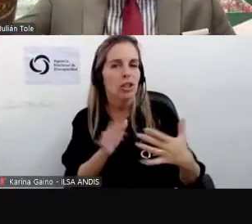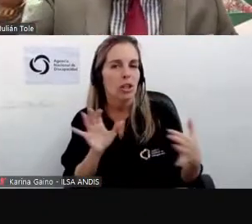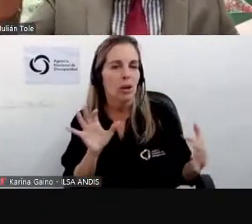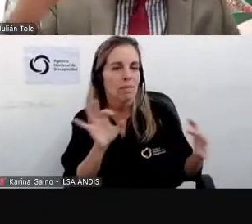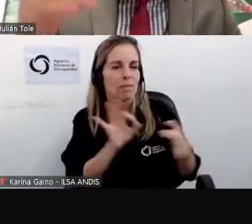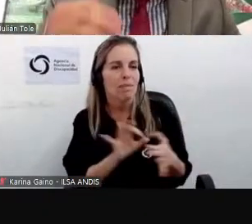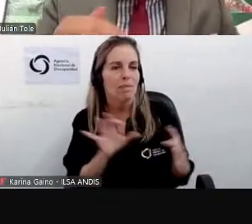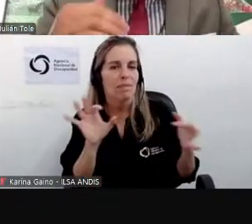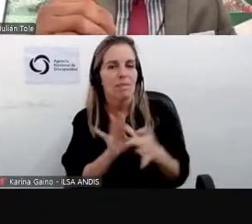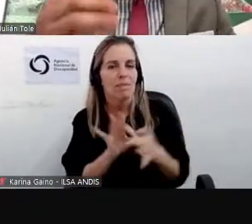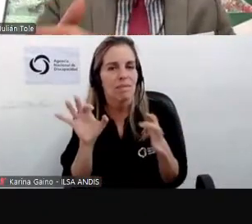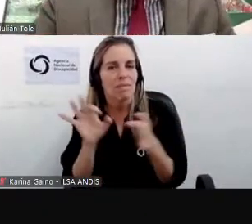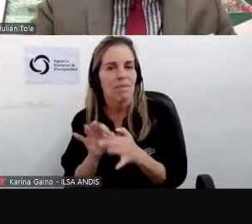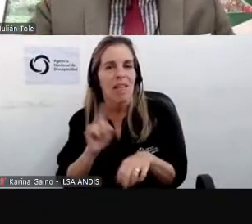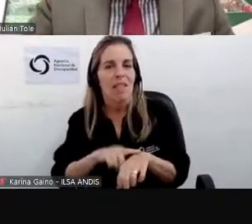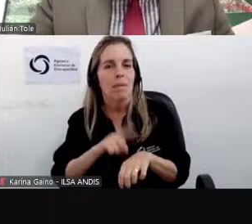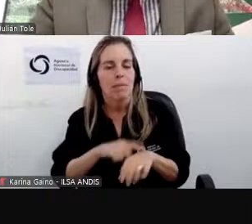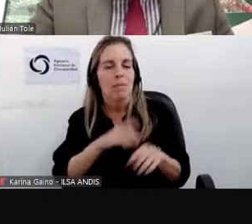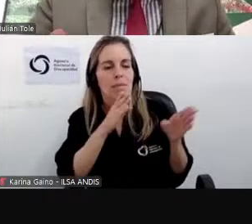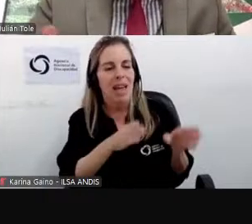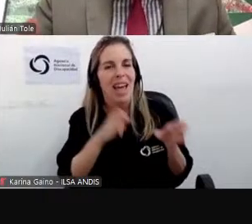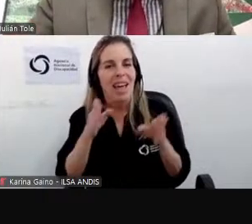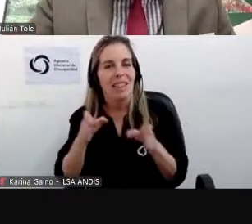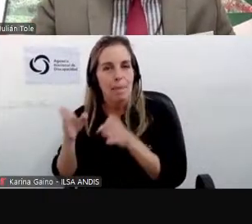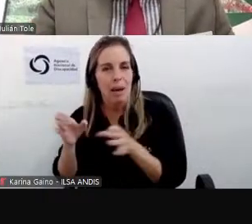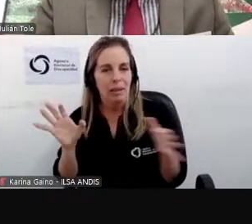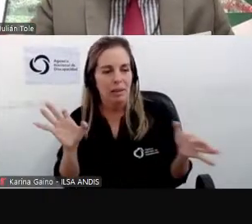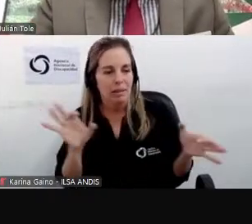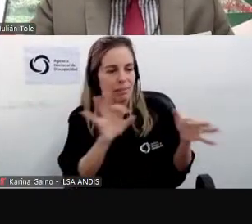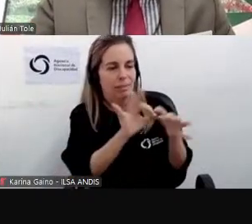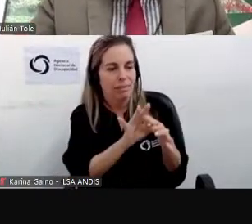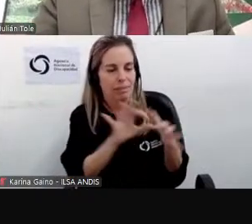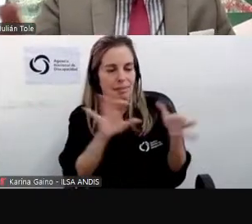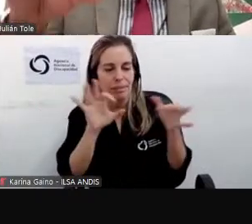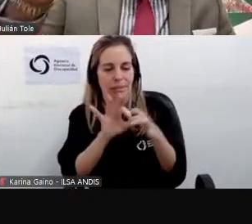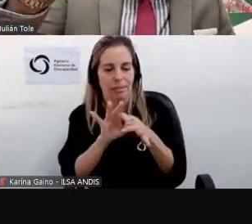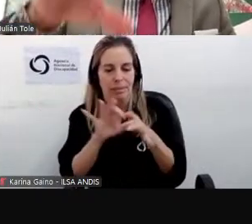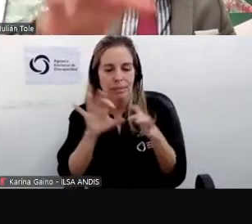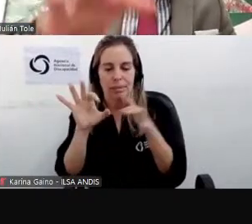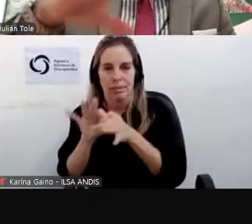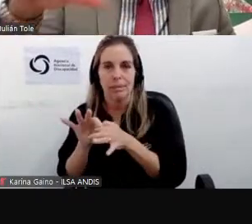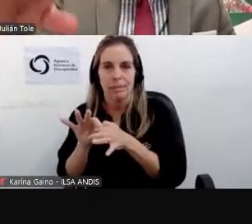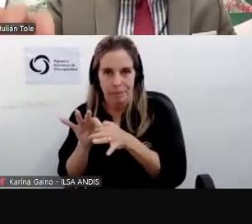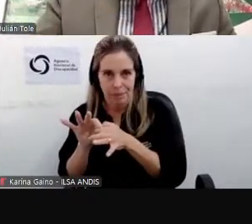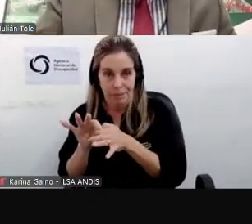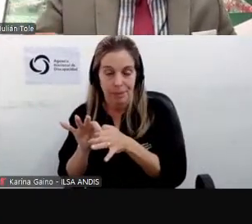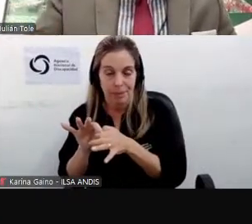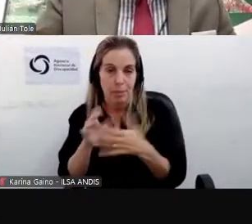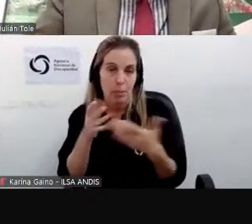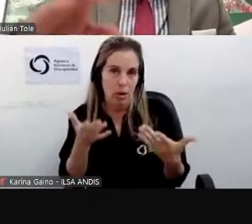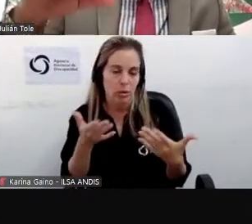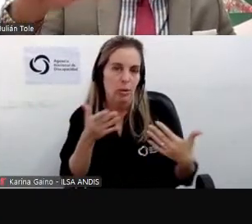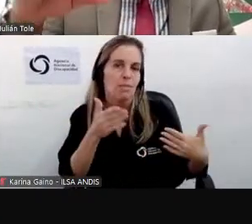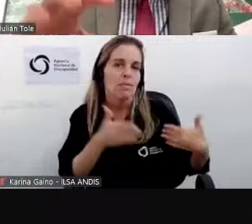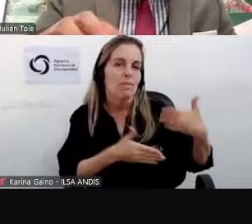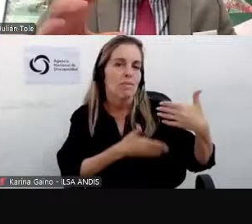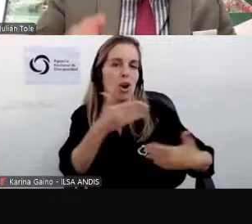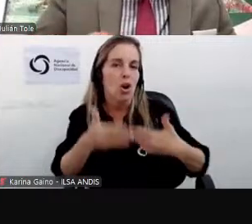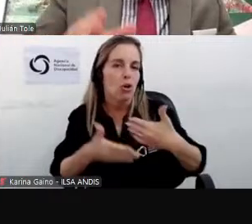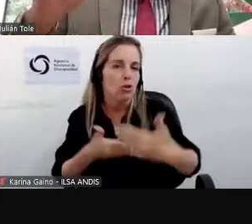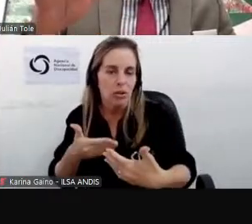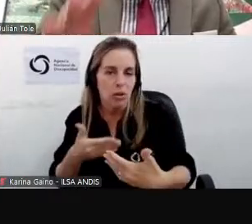is a process that relates different moments or stages. It does not come to an end in a single point or